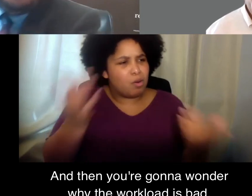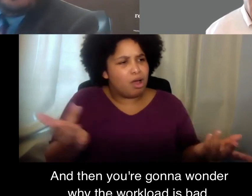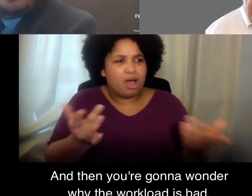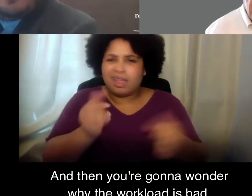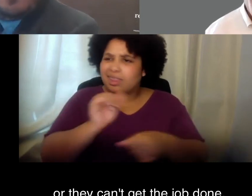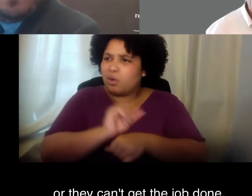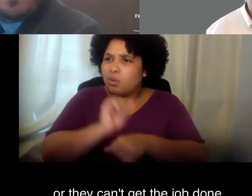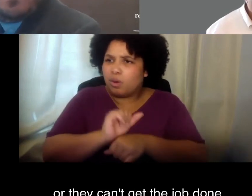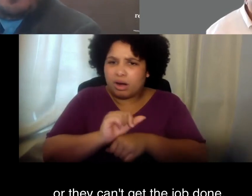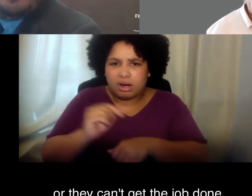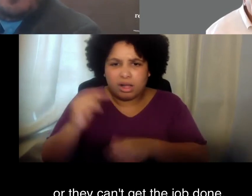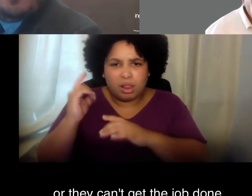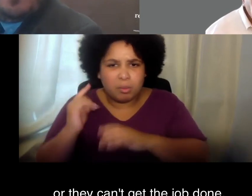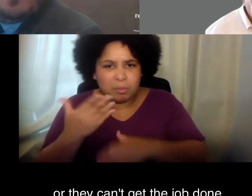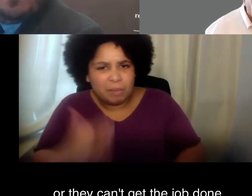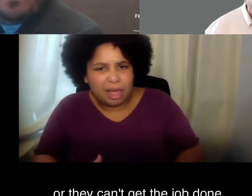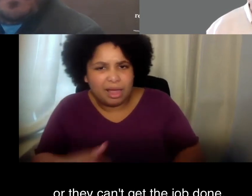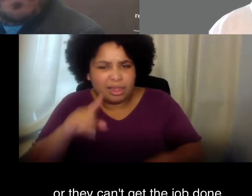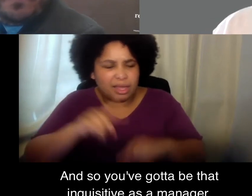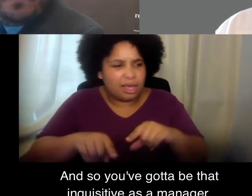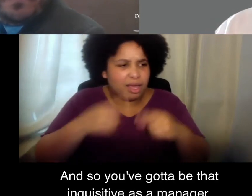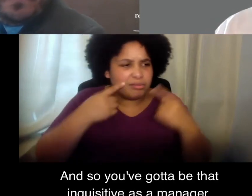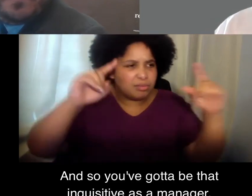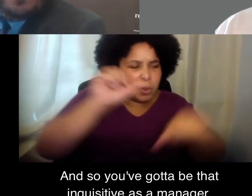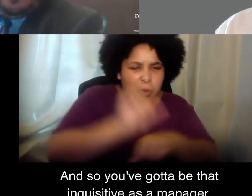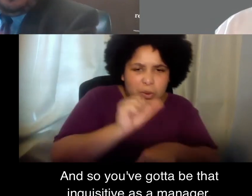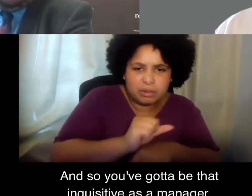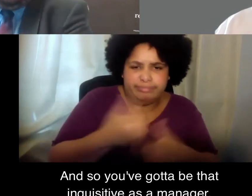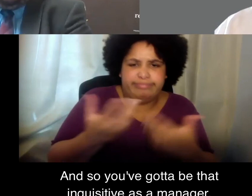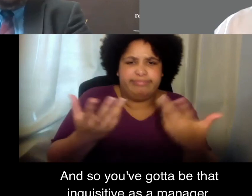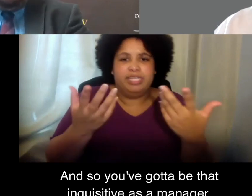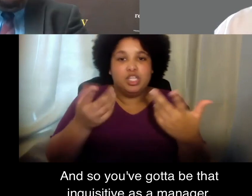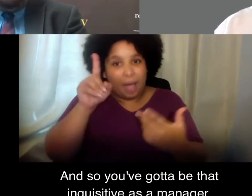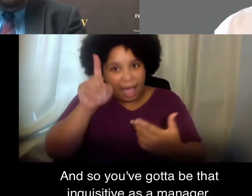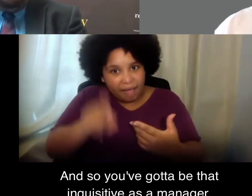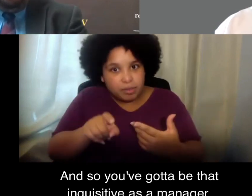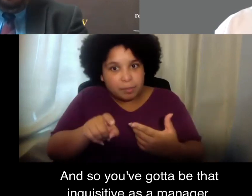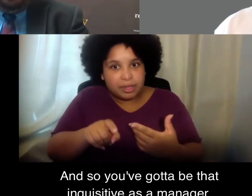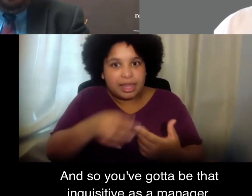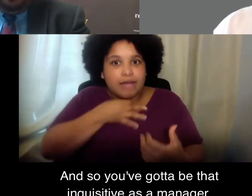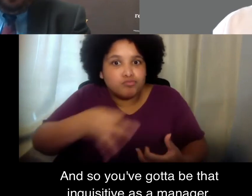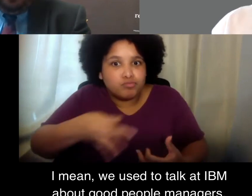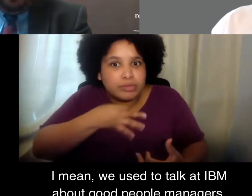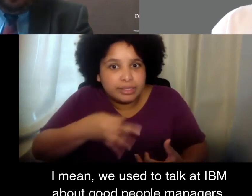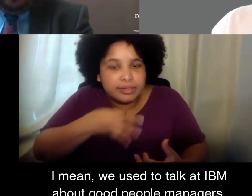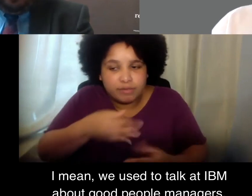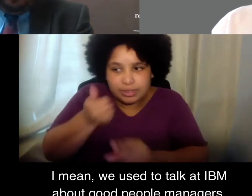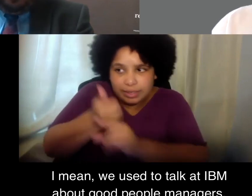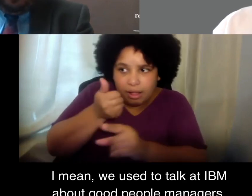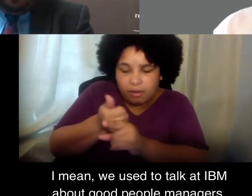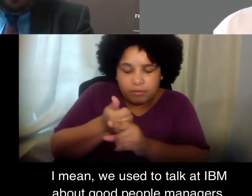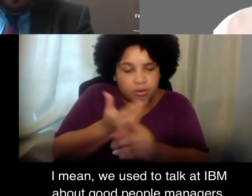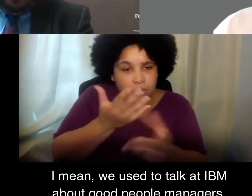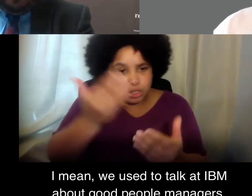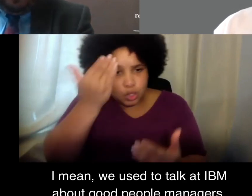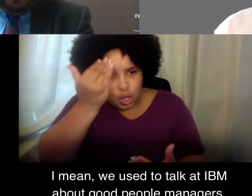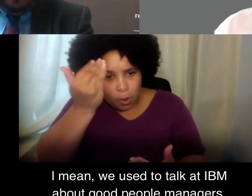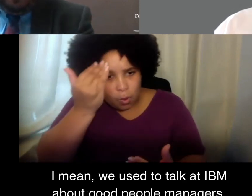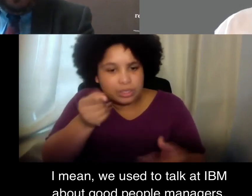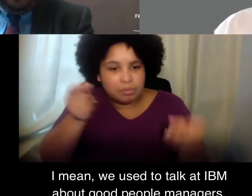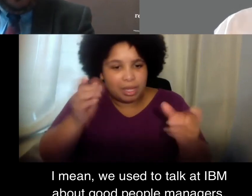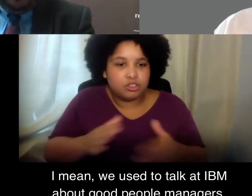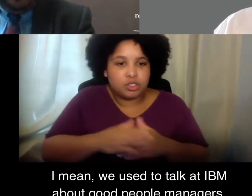workload is bad or they can't get the job done. And so you've got to be that inquisitive as a manager. I mean, we used to talk at IBM